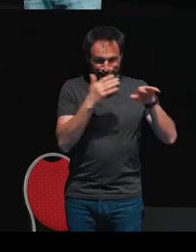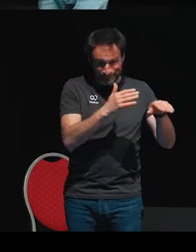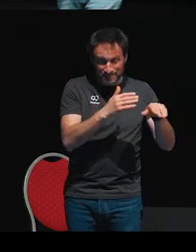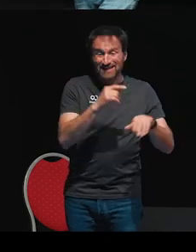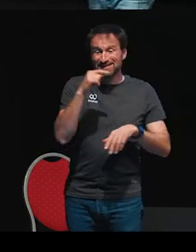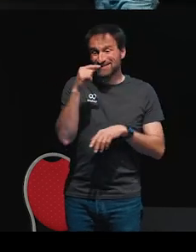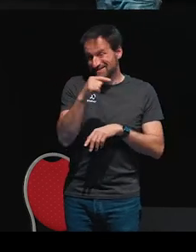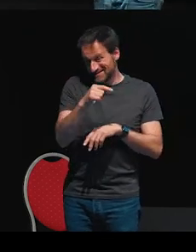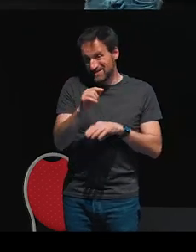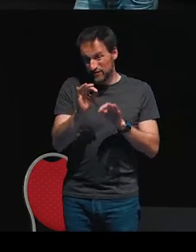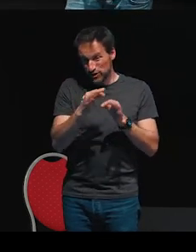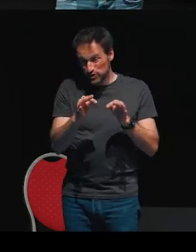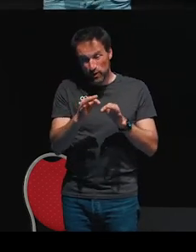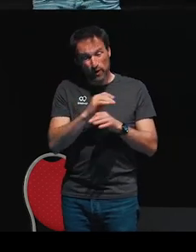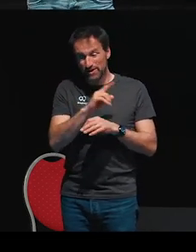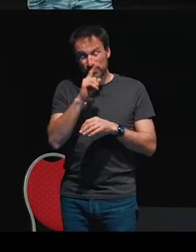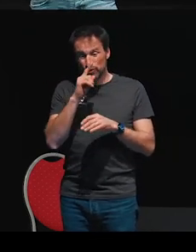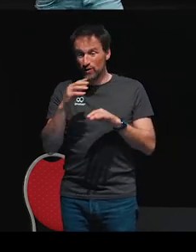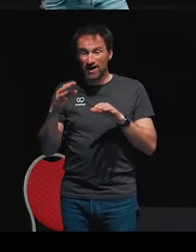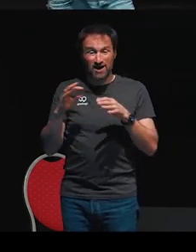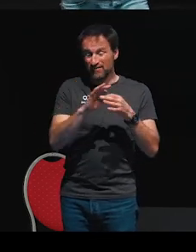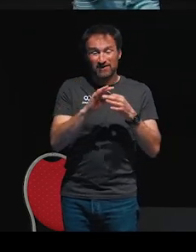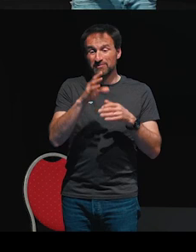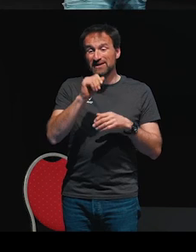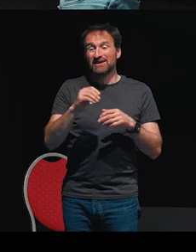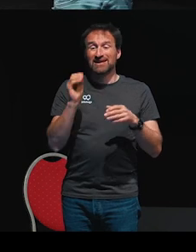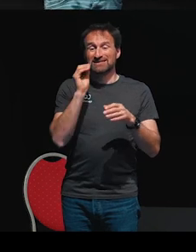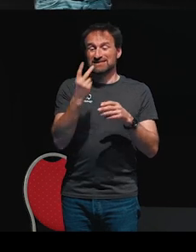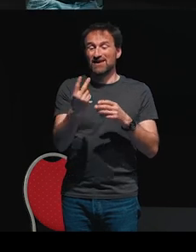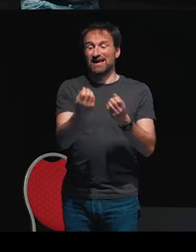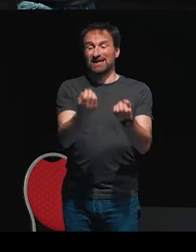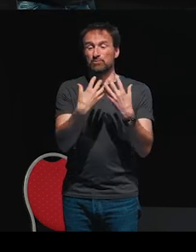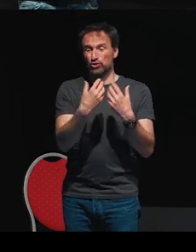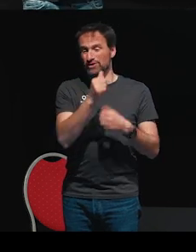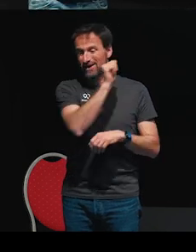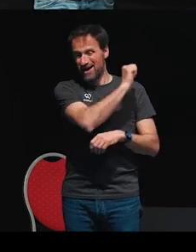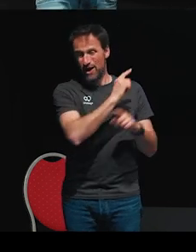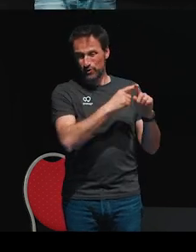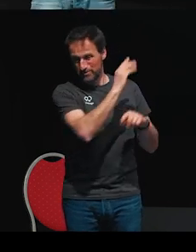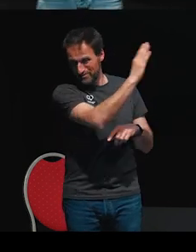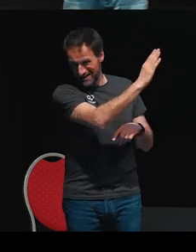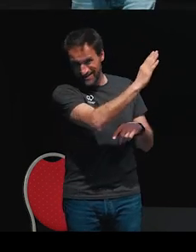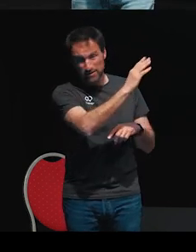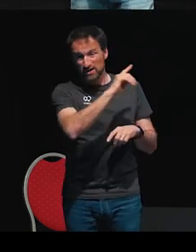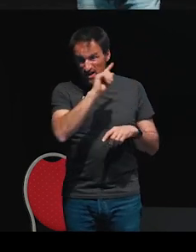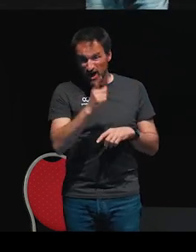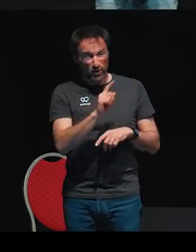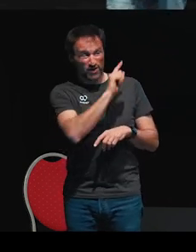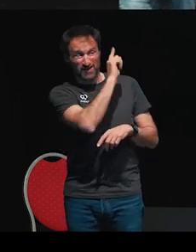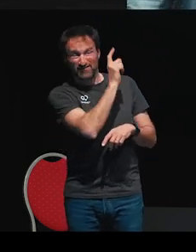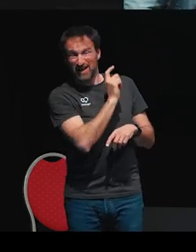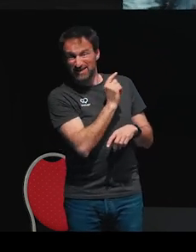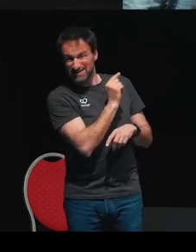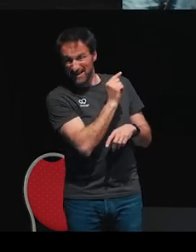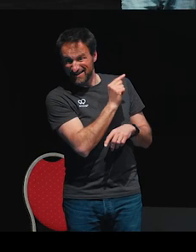on the two inputs A and B, there is also this question mark that can affect the result of your